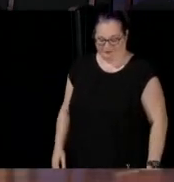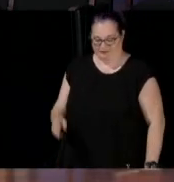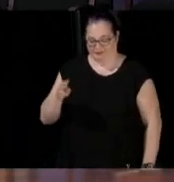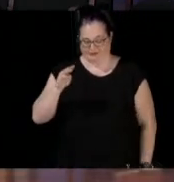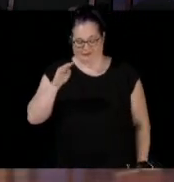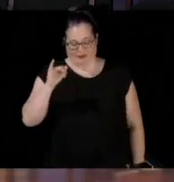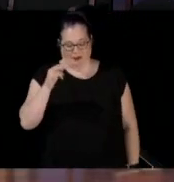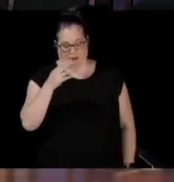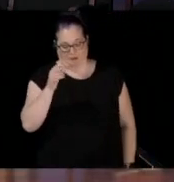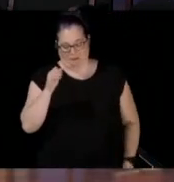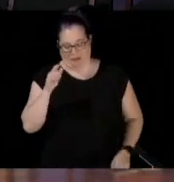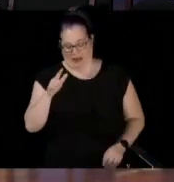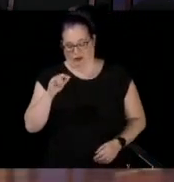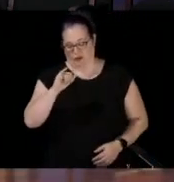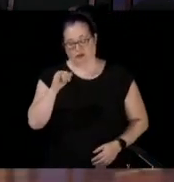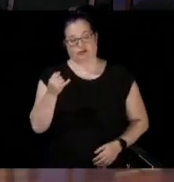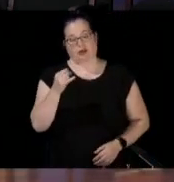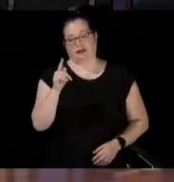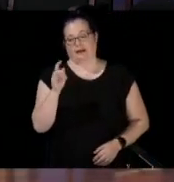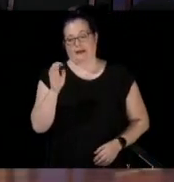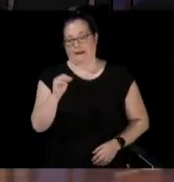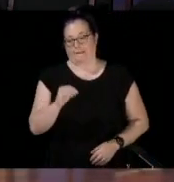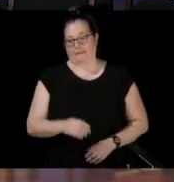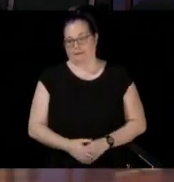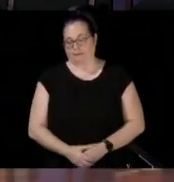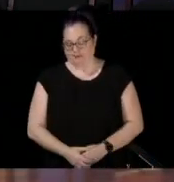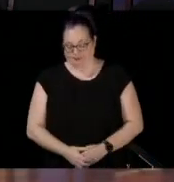Michael Jongwoo Kim.